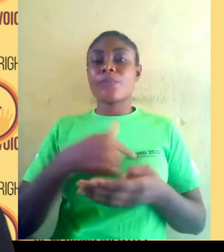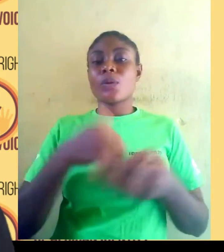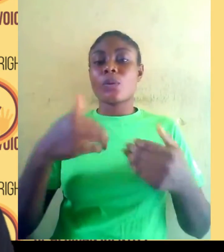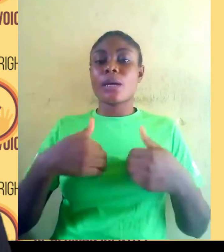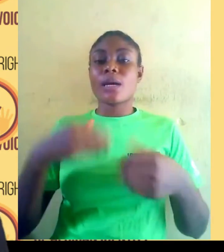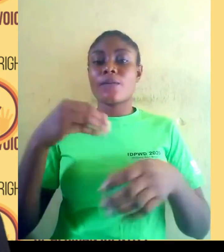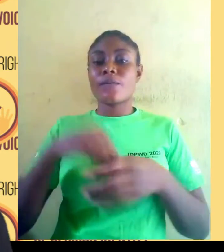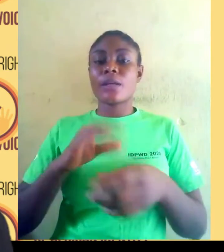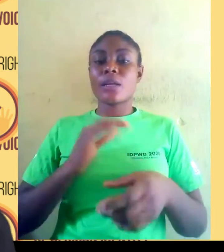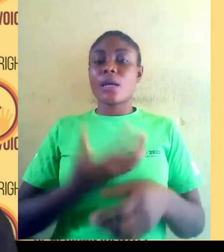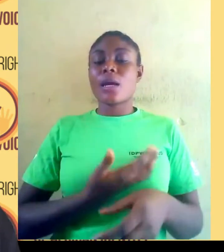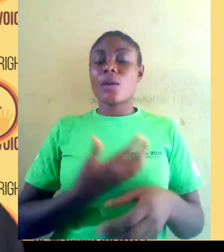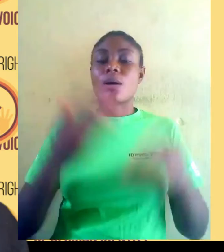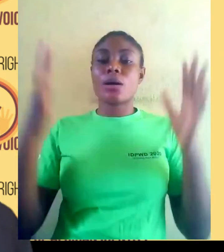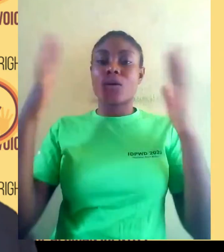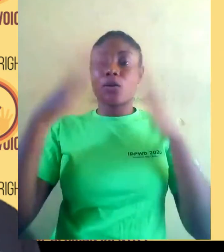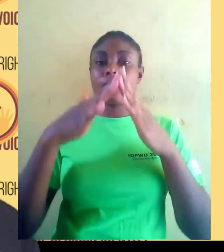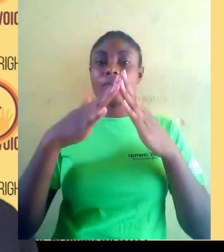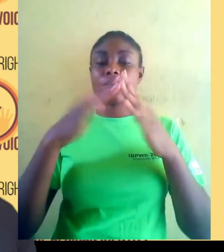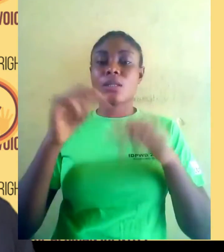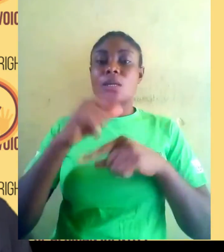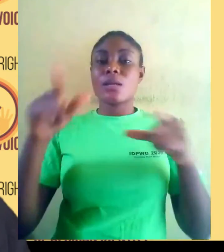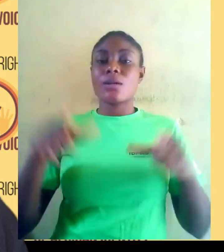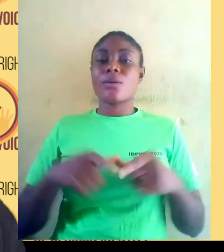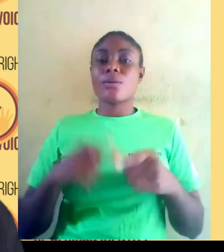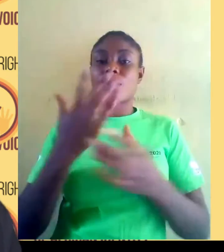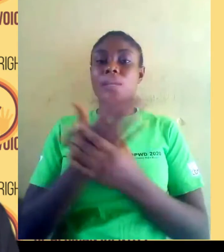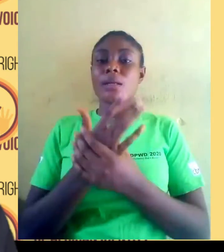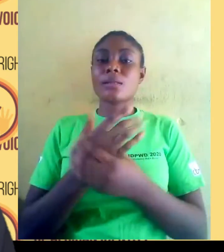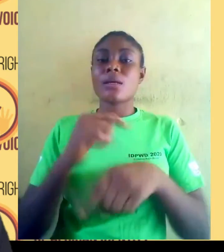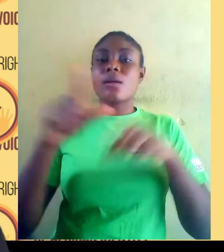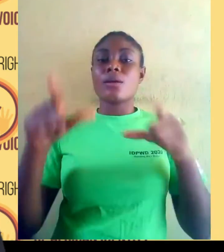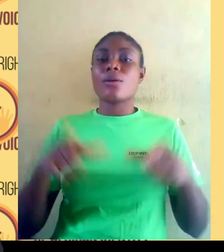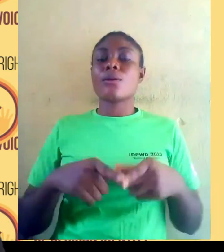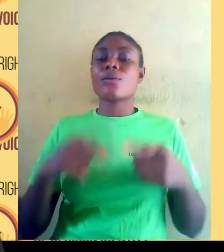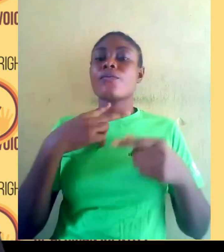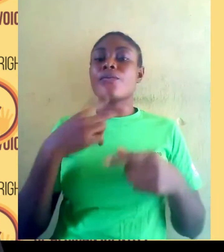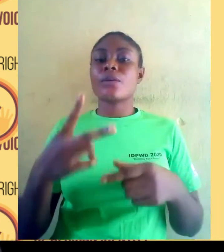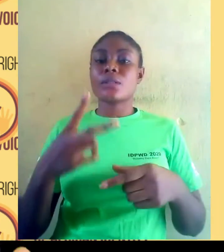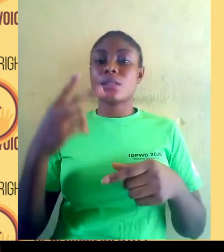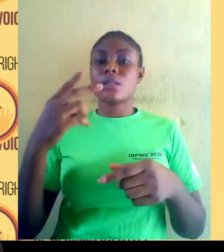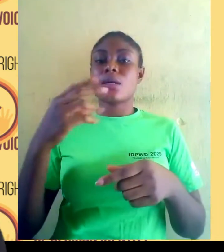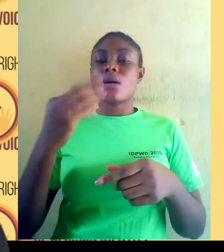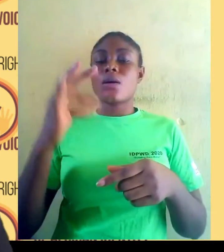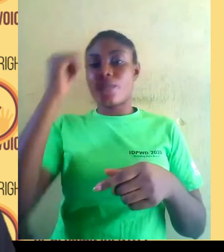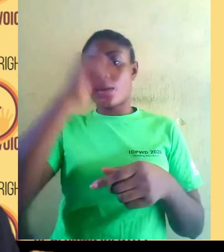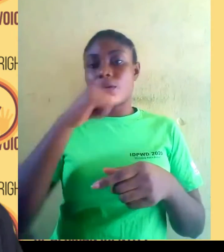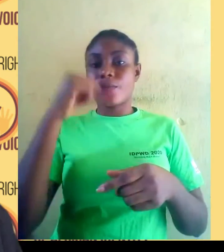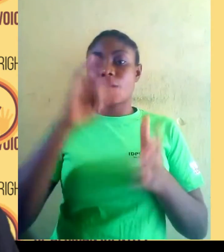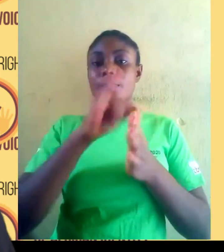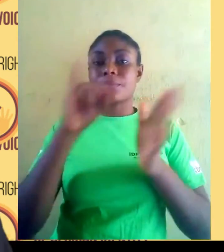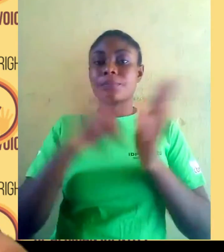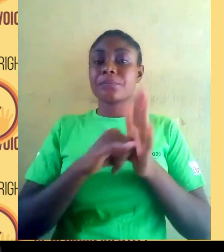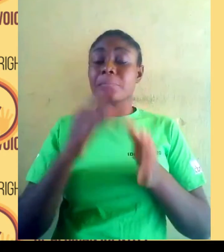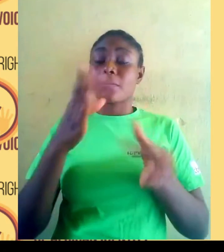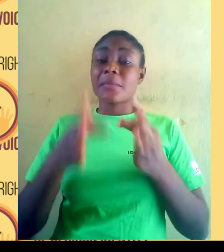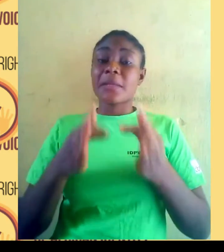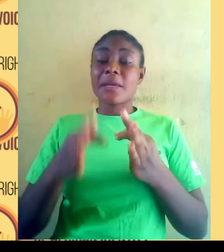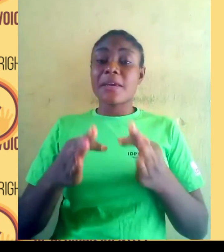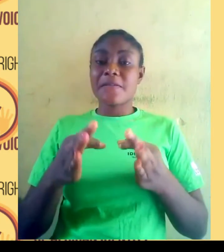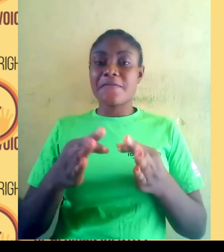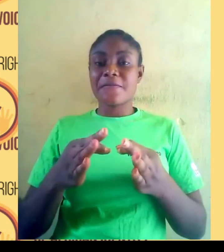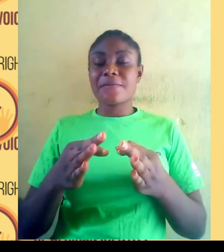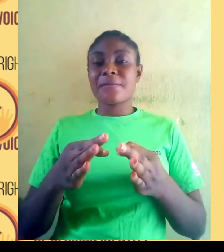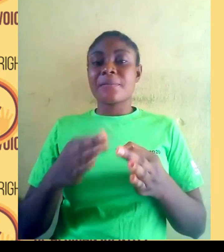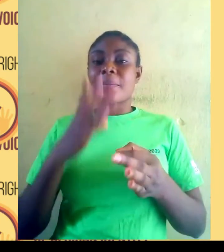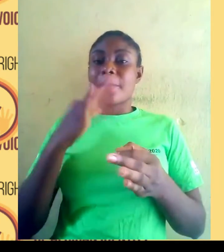Indigenous Hands and Voices of African Identity. And if perchance, according to the program of this